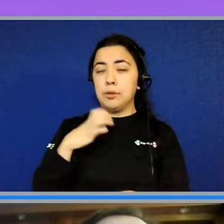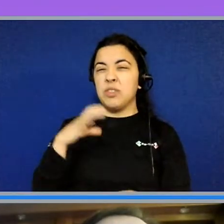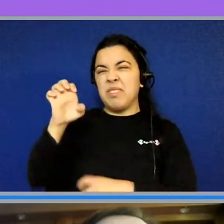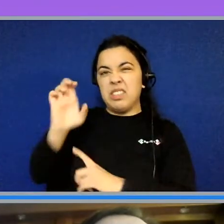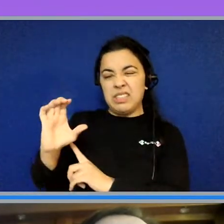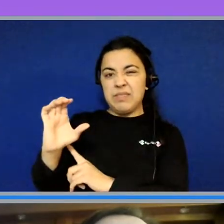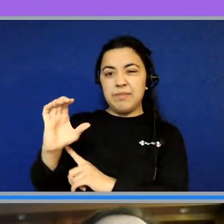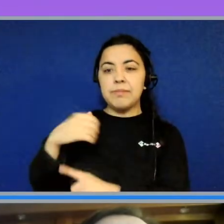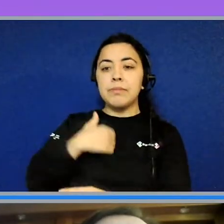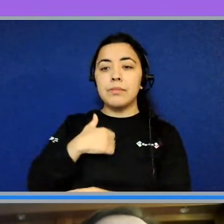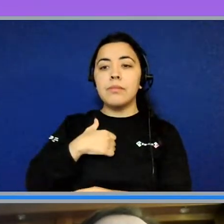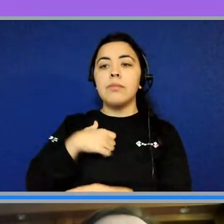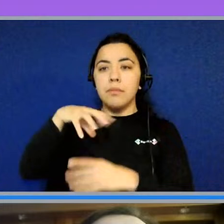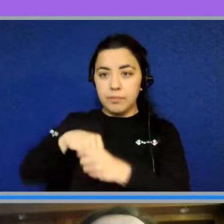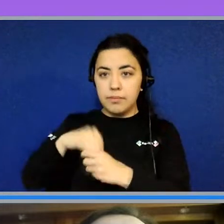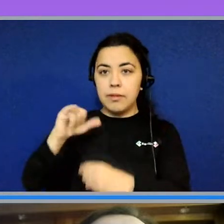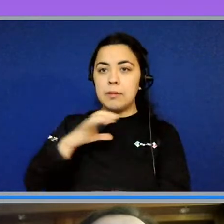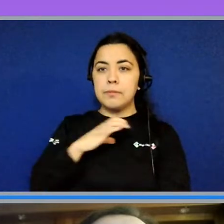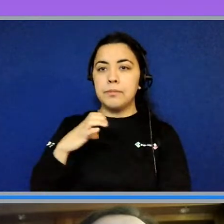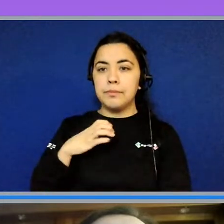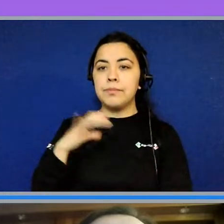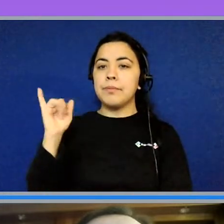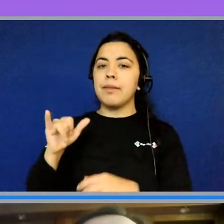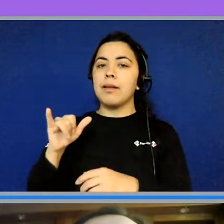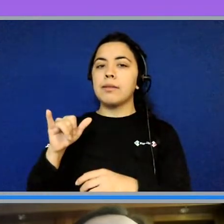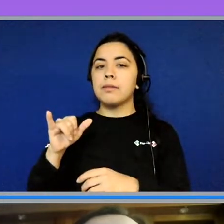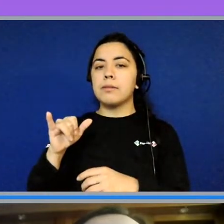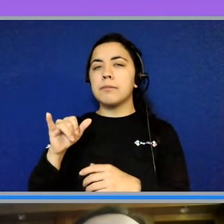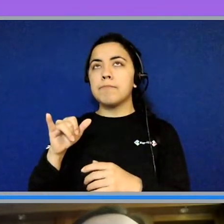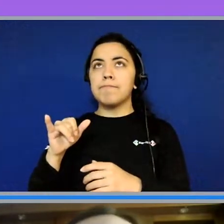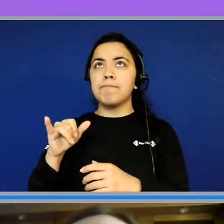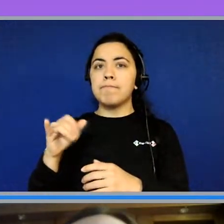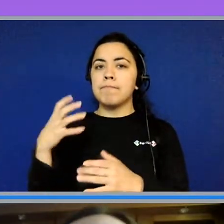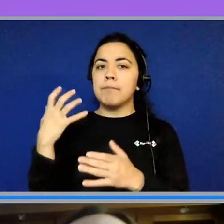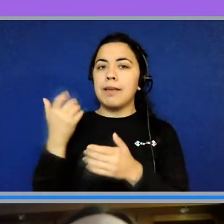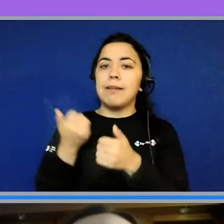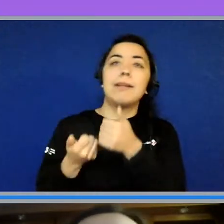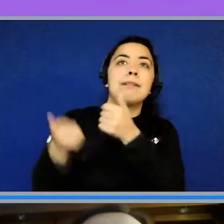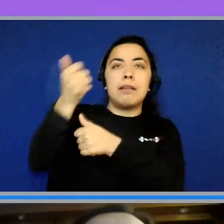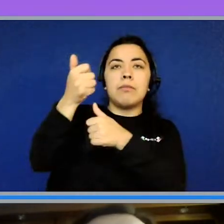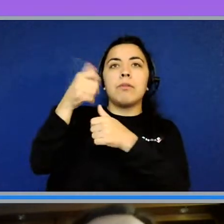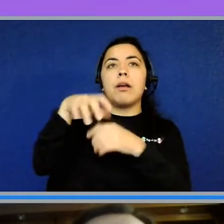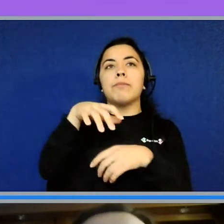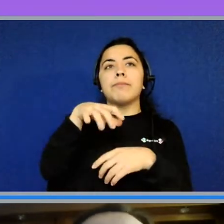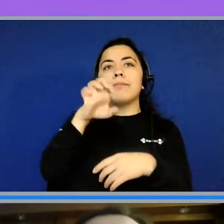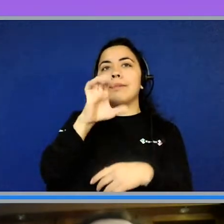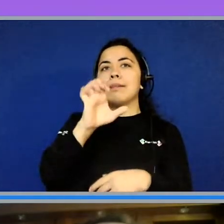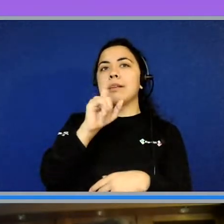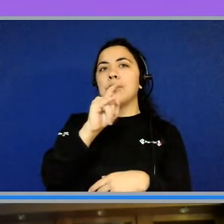the Commission. The Commission is a kind of executive branch of the European Union.